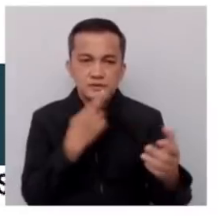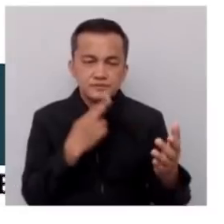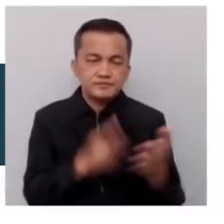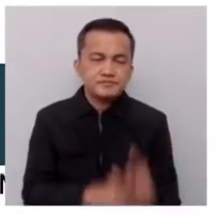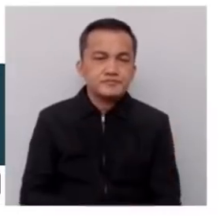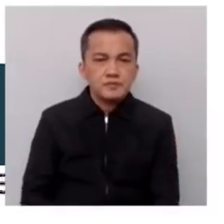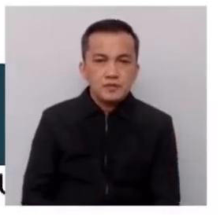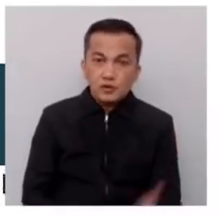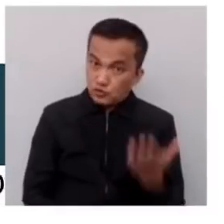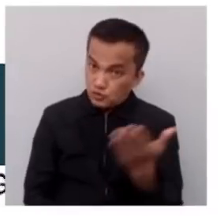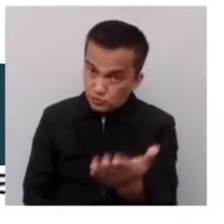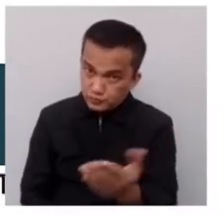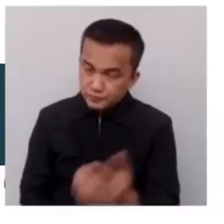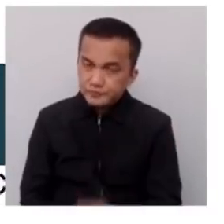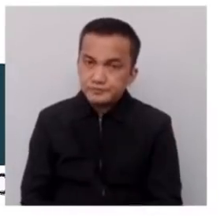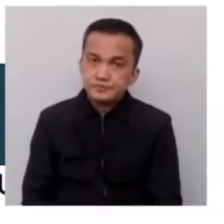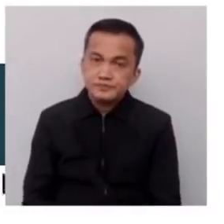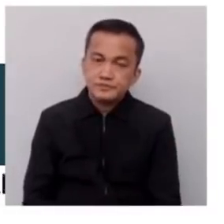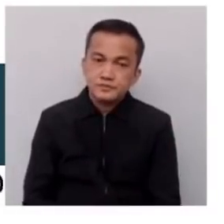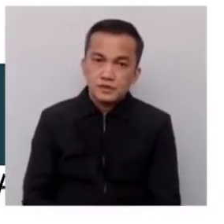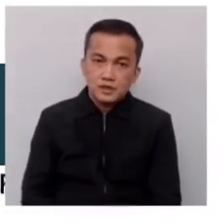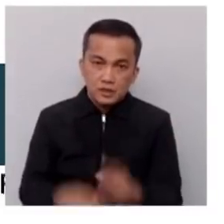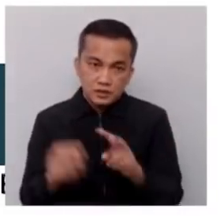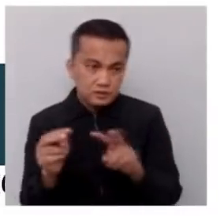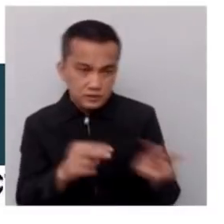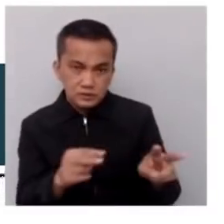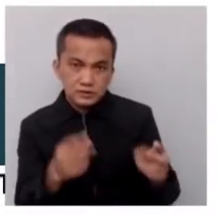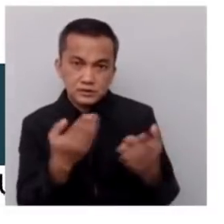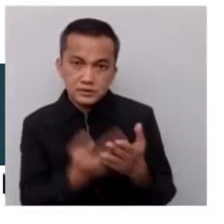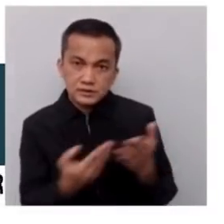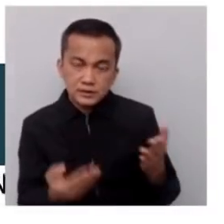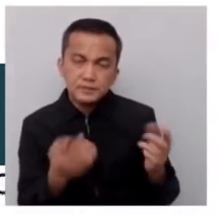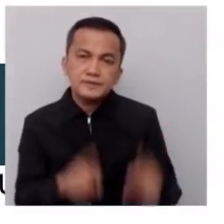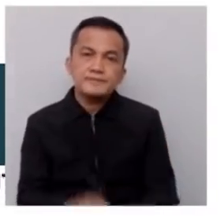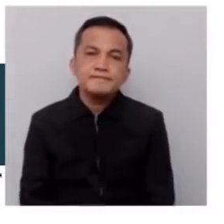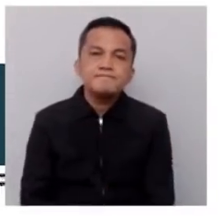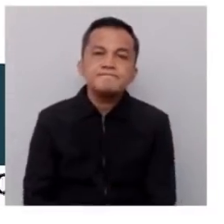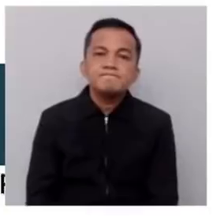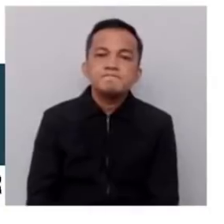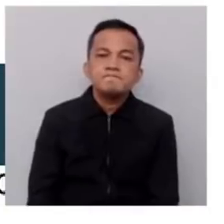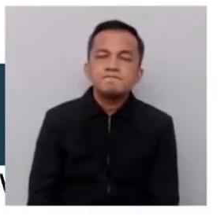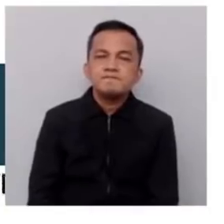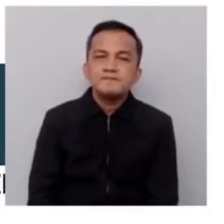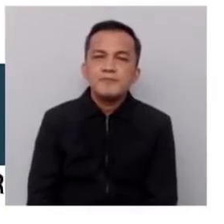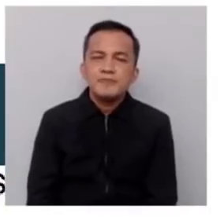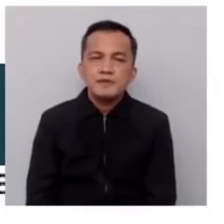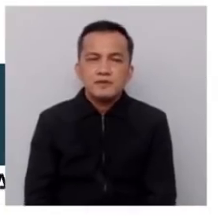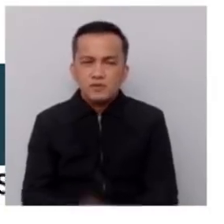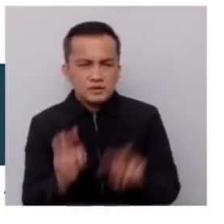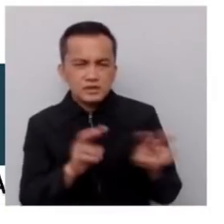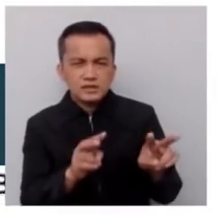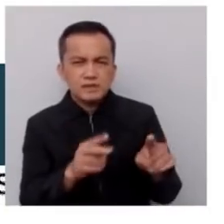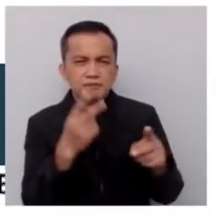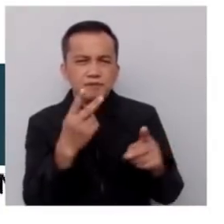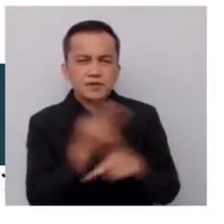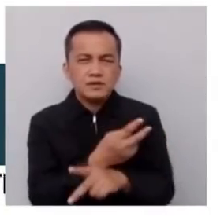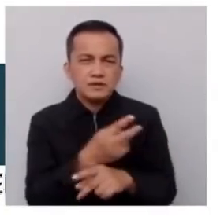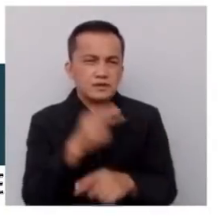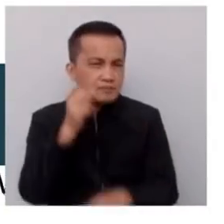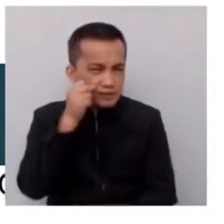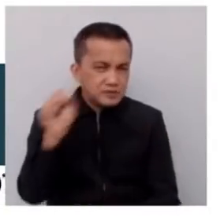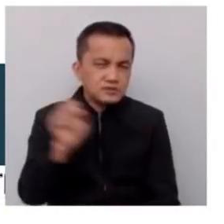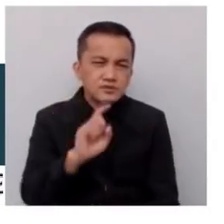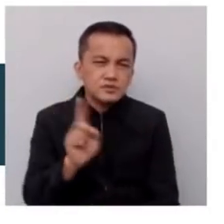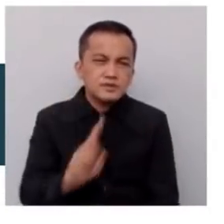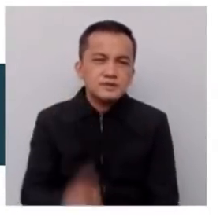you, as you saw things happen, what are the glaring violations here? What